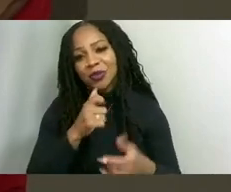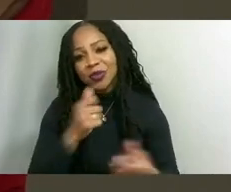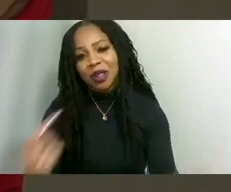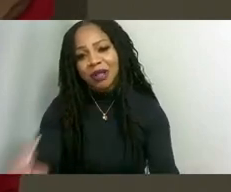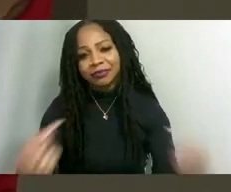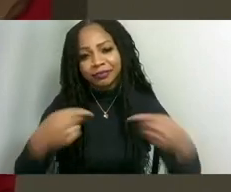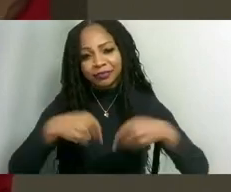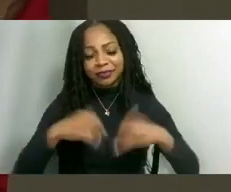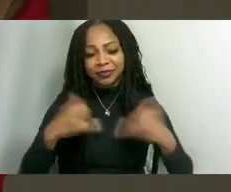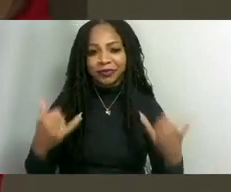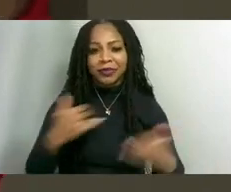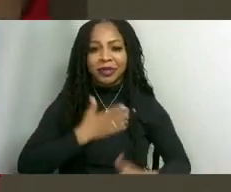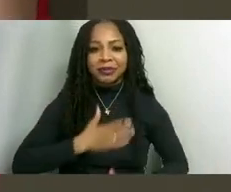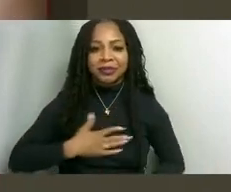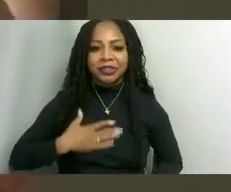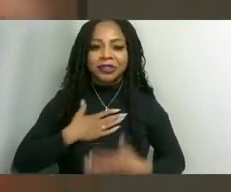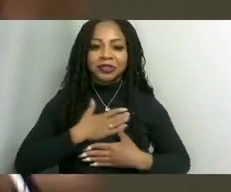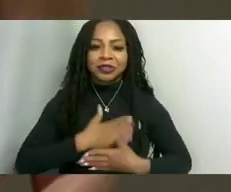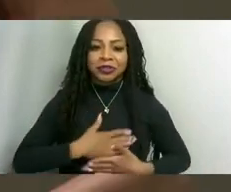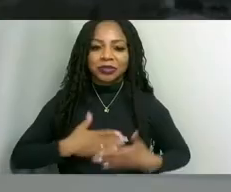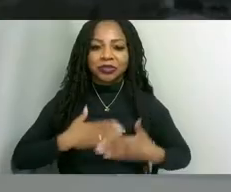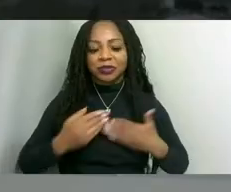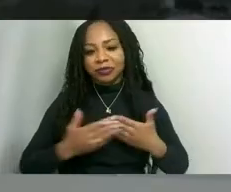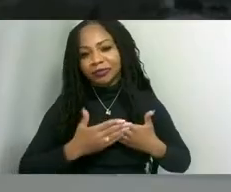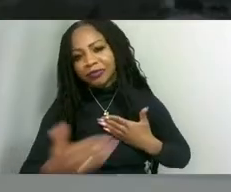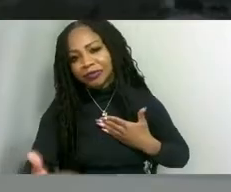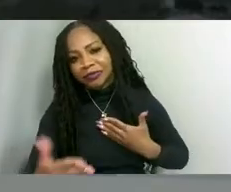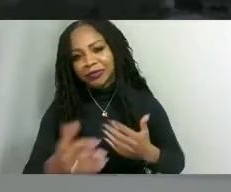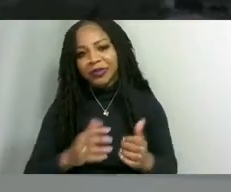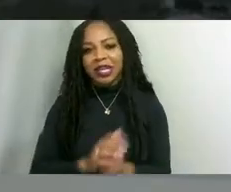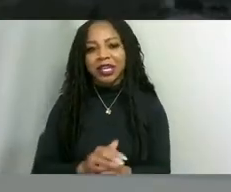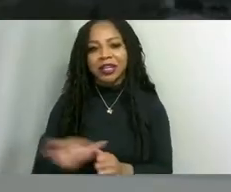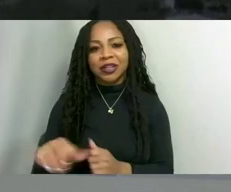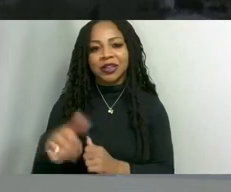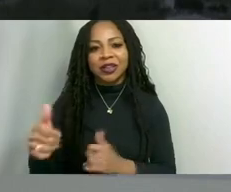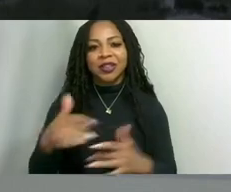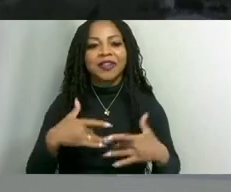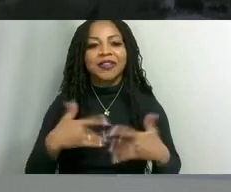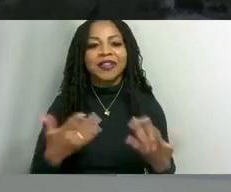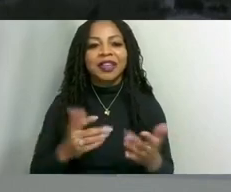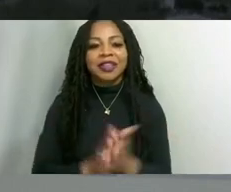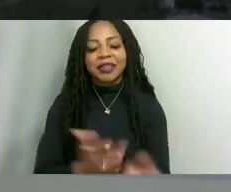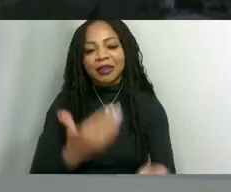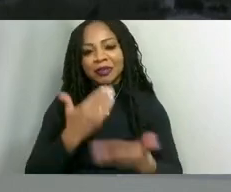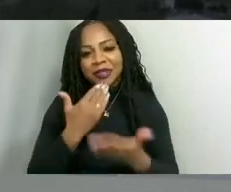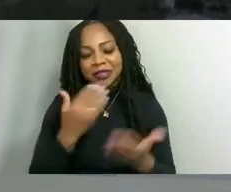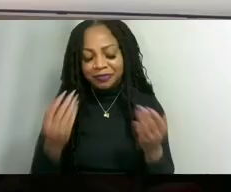Please enjoy the rest of your day and your remaining sessions. Merci, Miigwech.